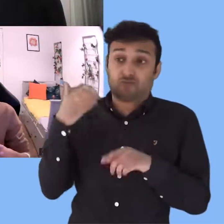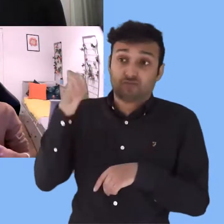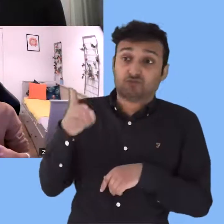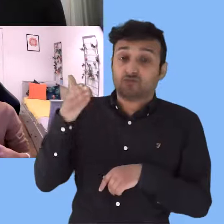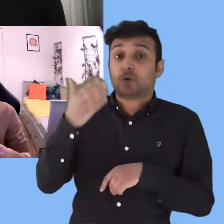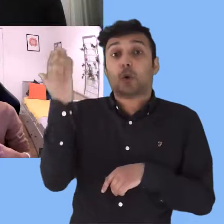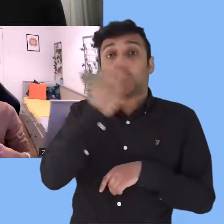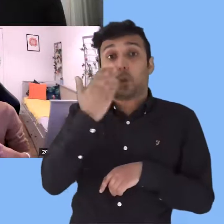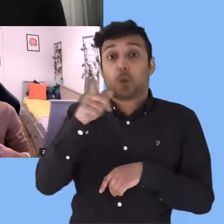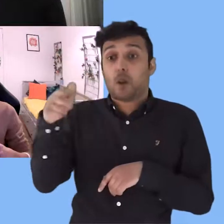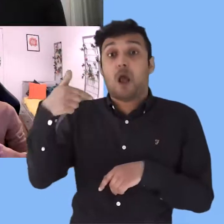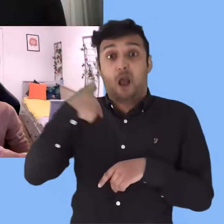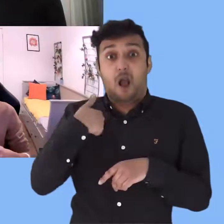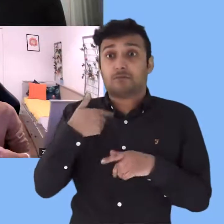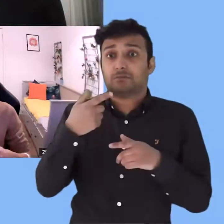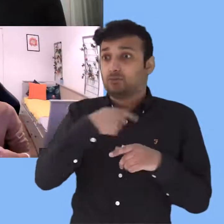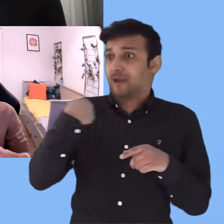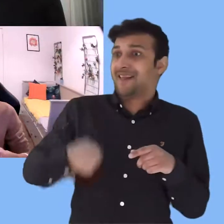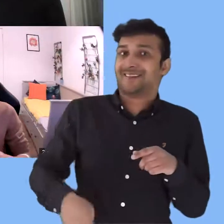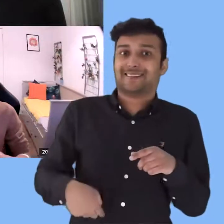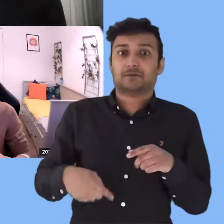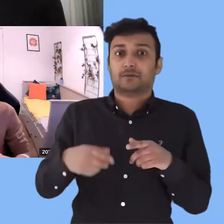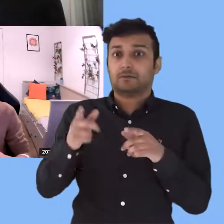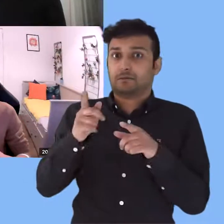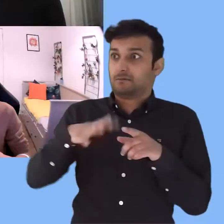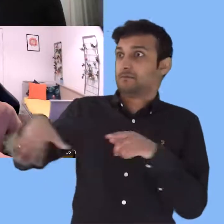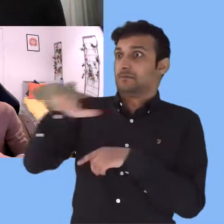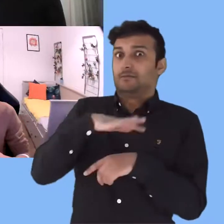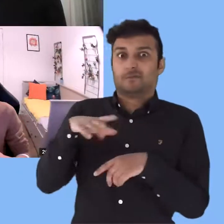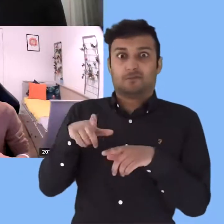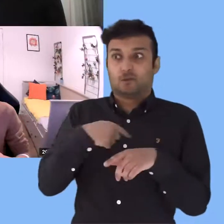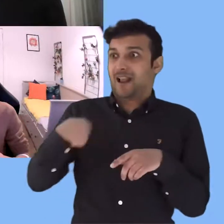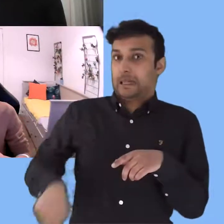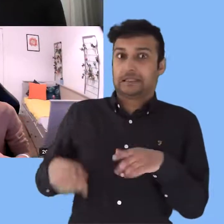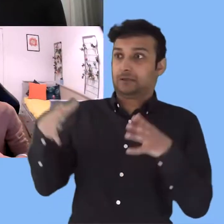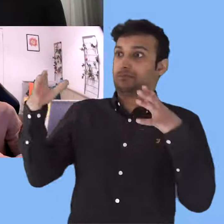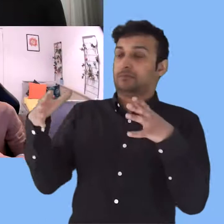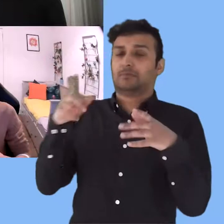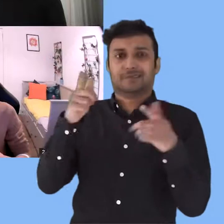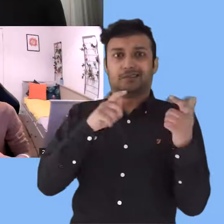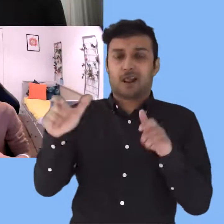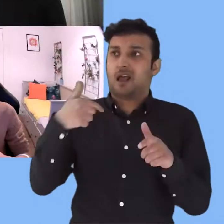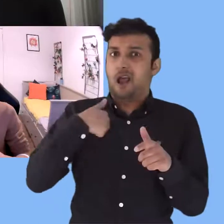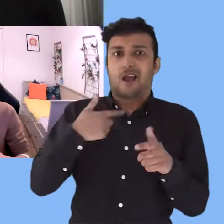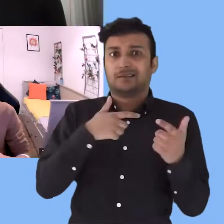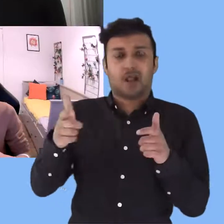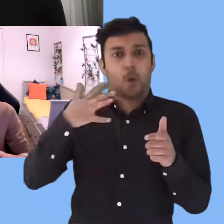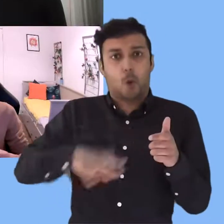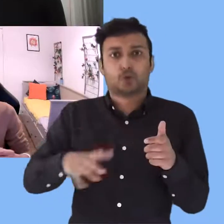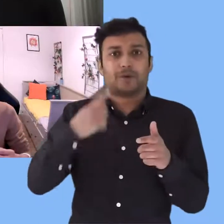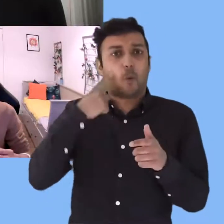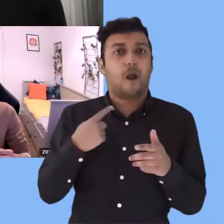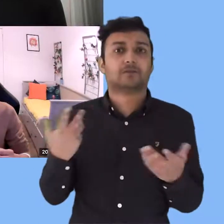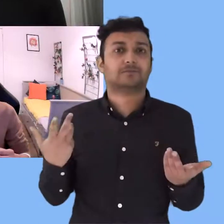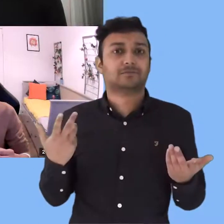be white. I still wanted to have blonde hair and blue eyes. That's how. Oh, am I